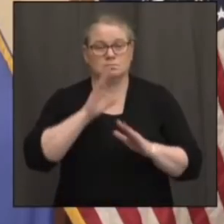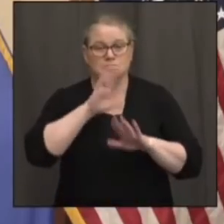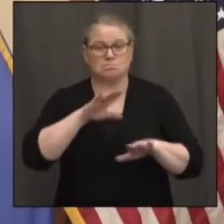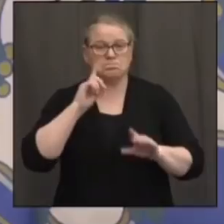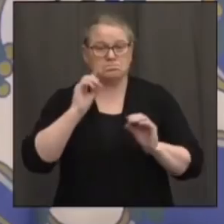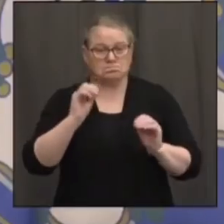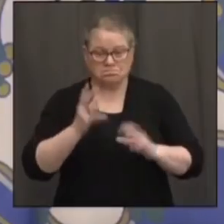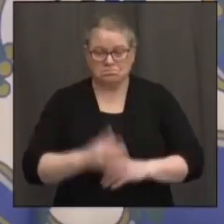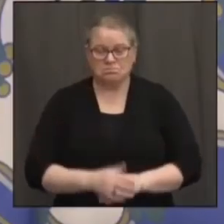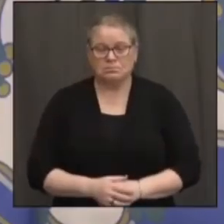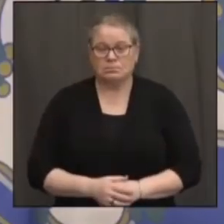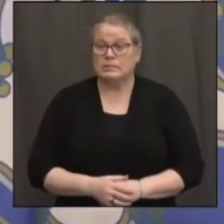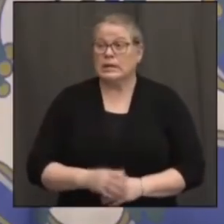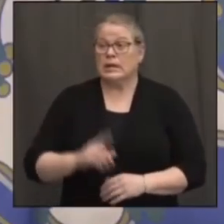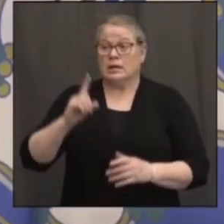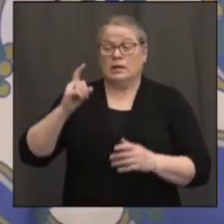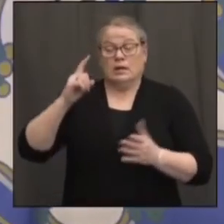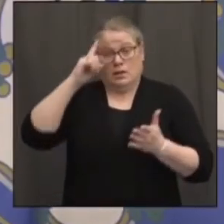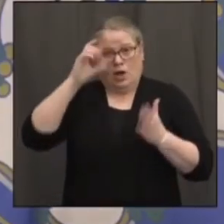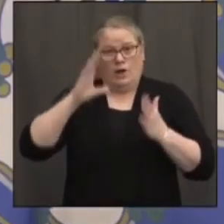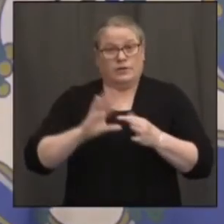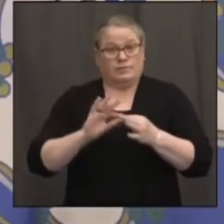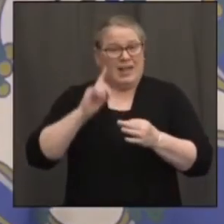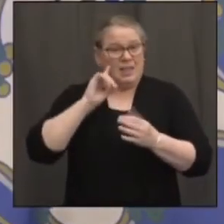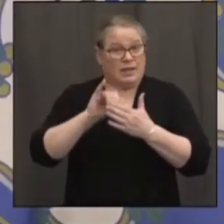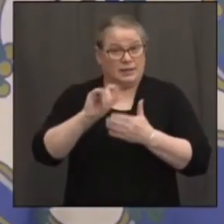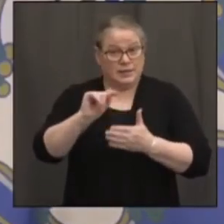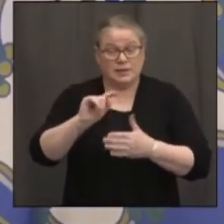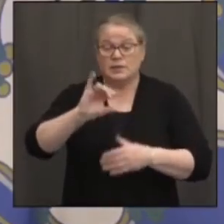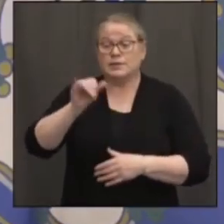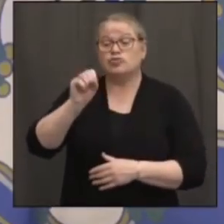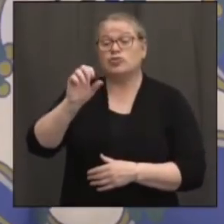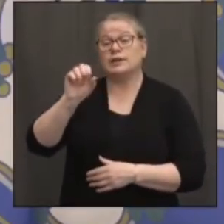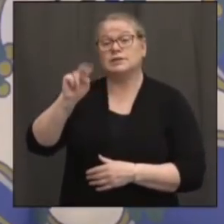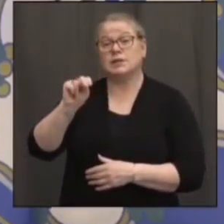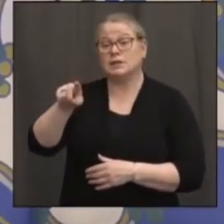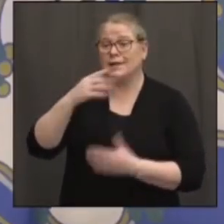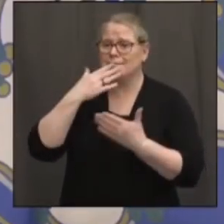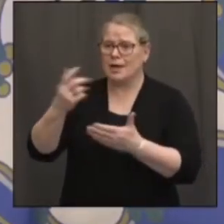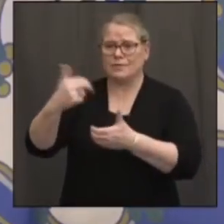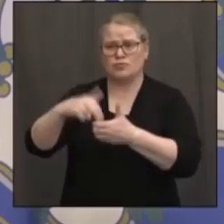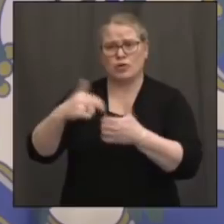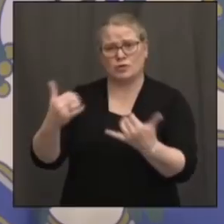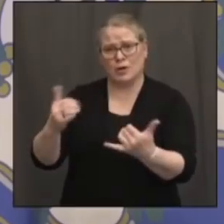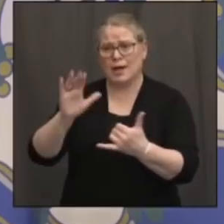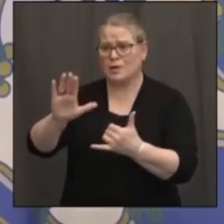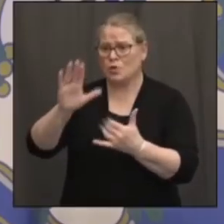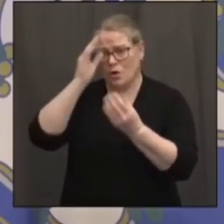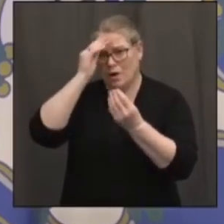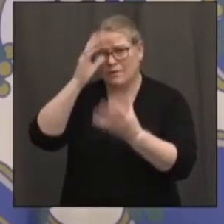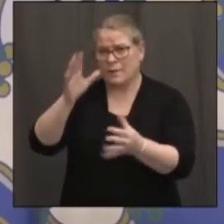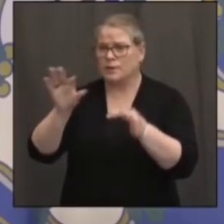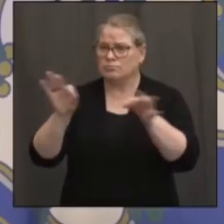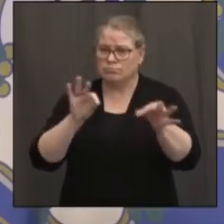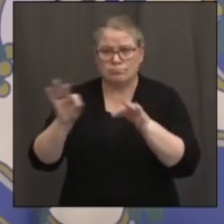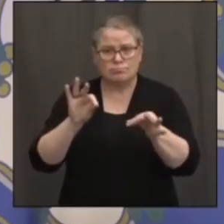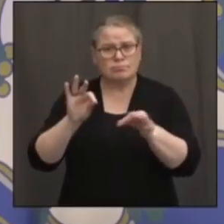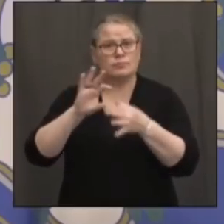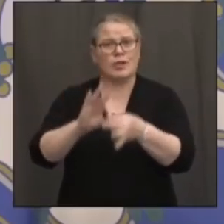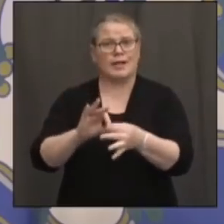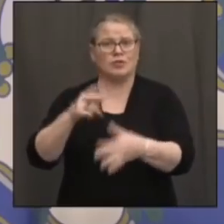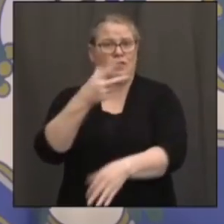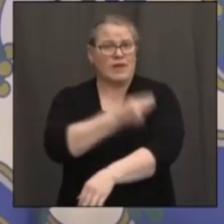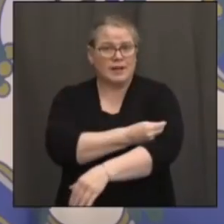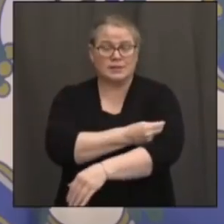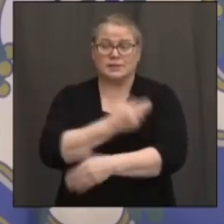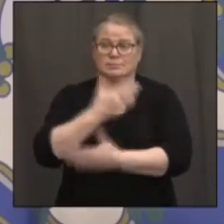I think that could be about it, guys. Hey, Jason, first of all, thank you for joining us today and lending your insights on the vaccines.